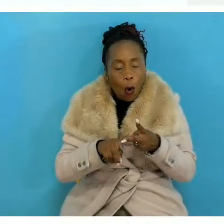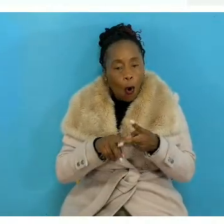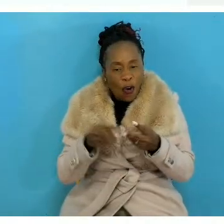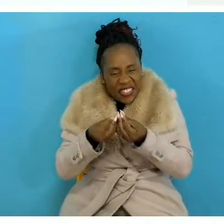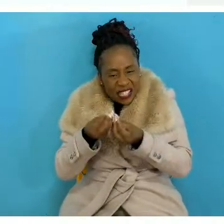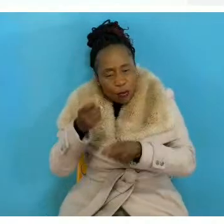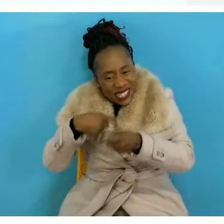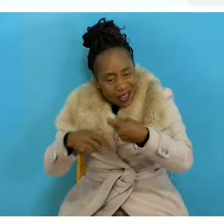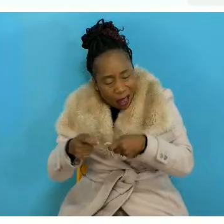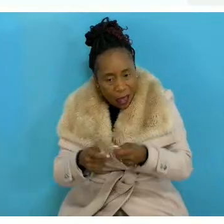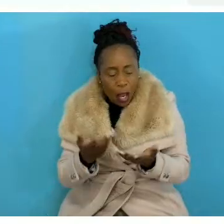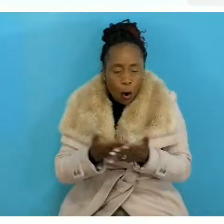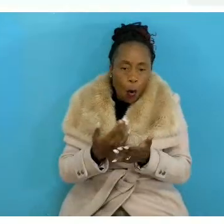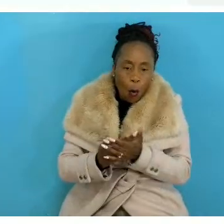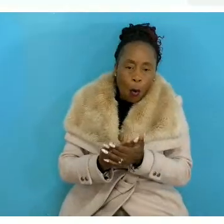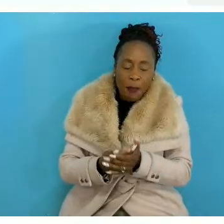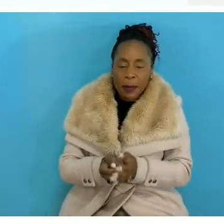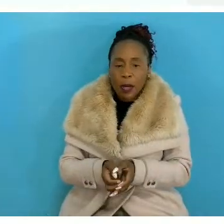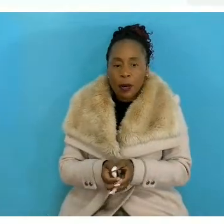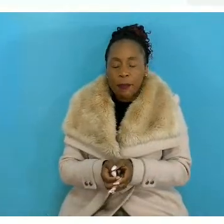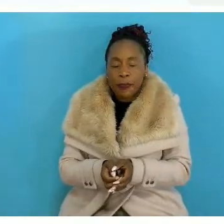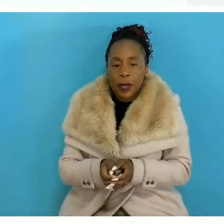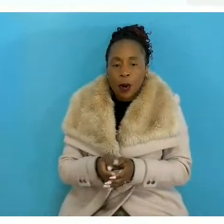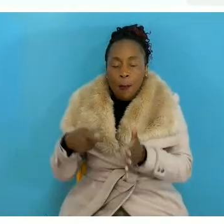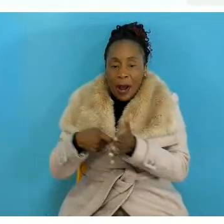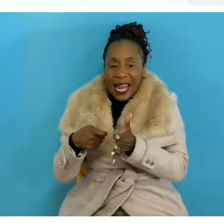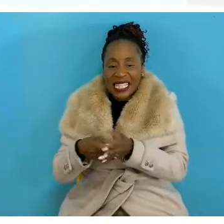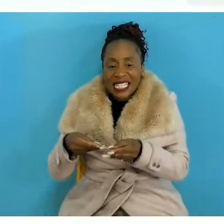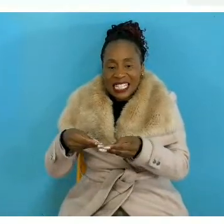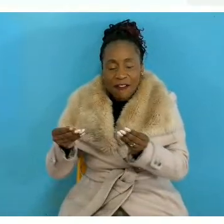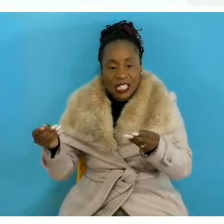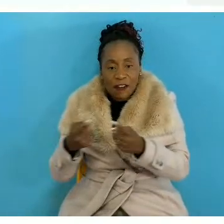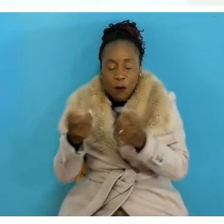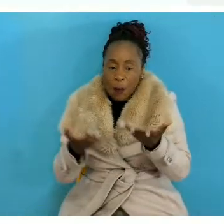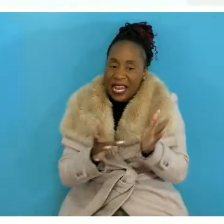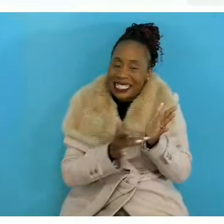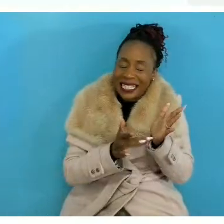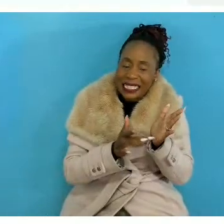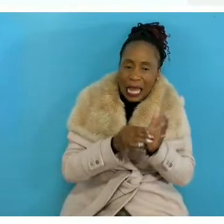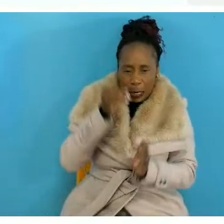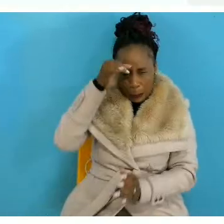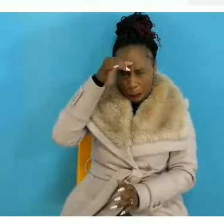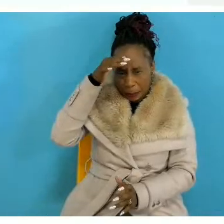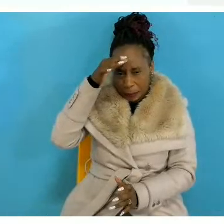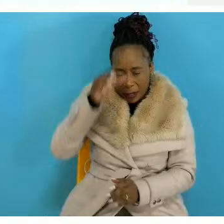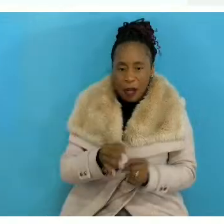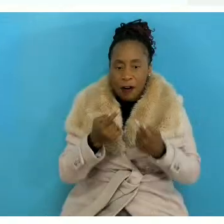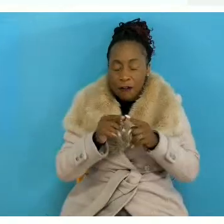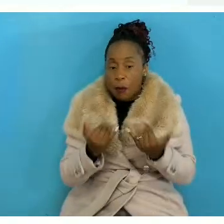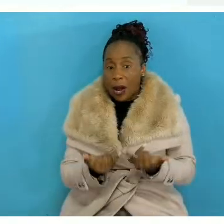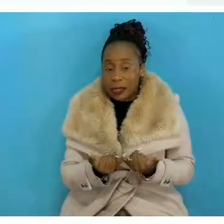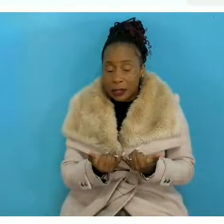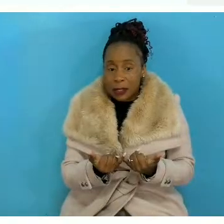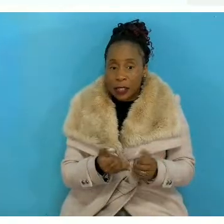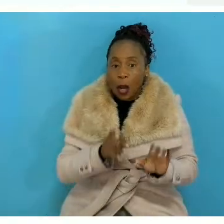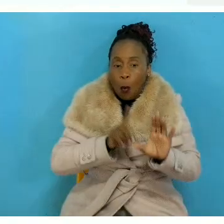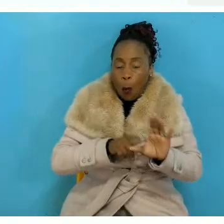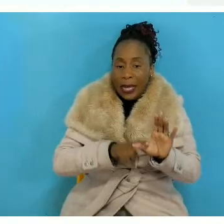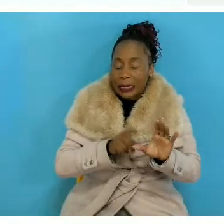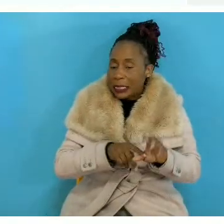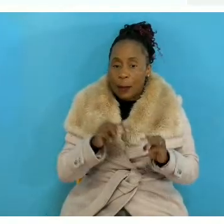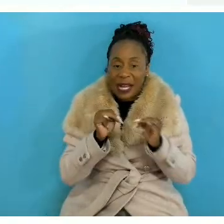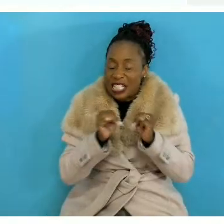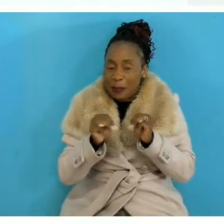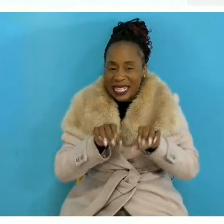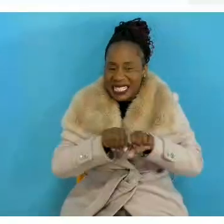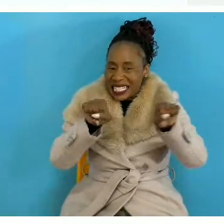are procuring services from a technical expert for implementing your quality management system, or